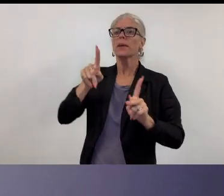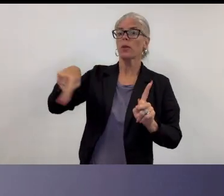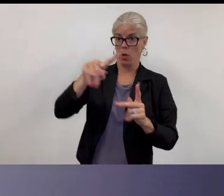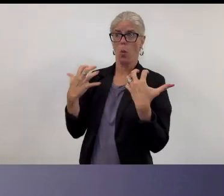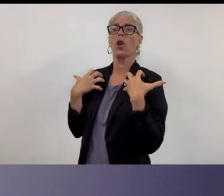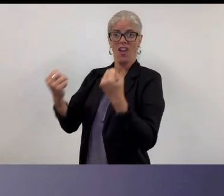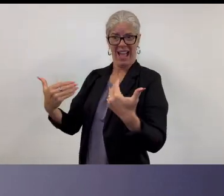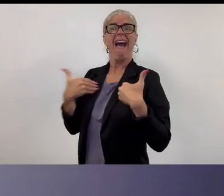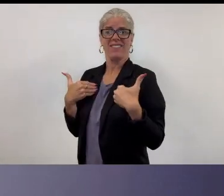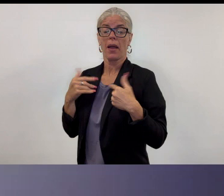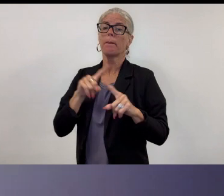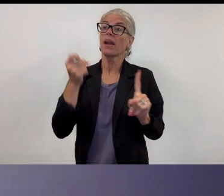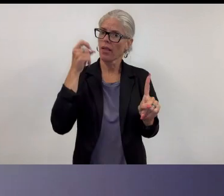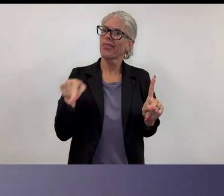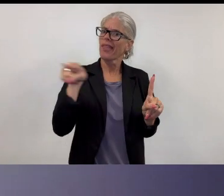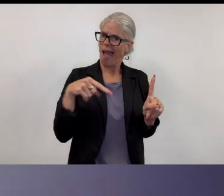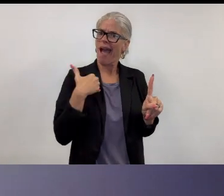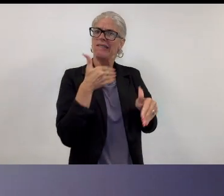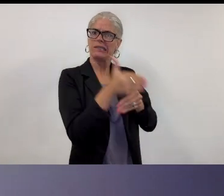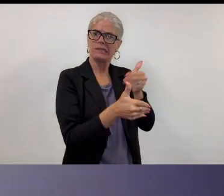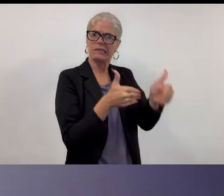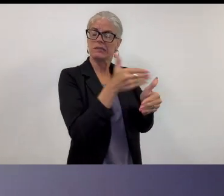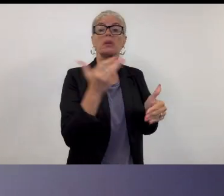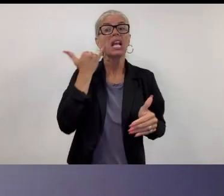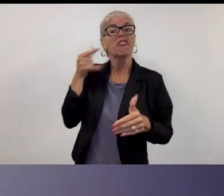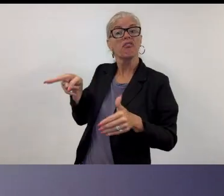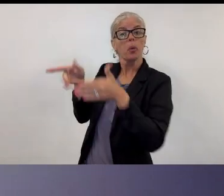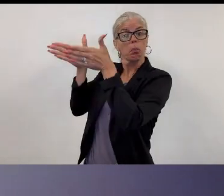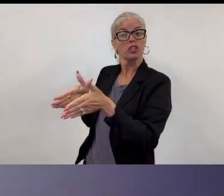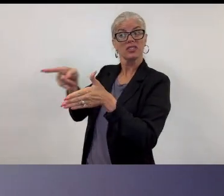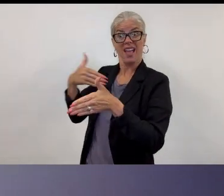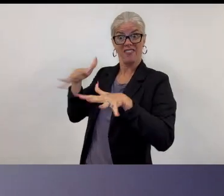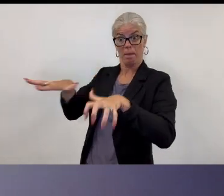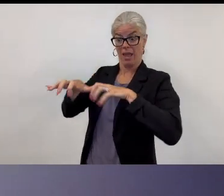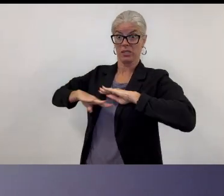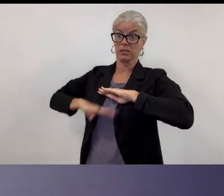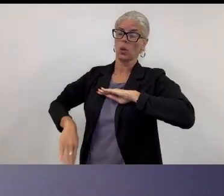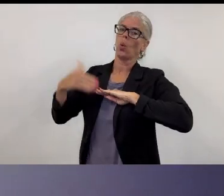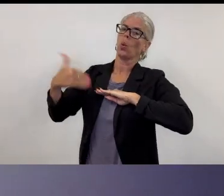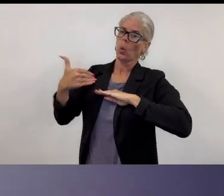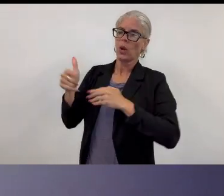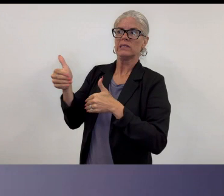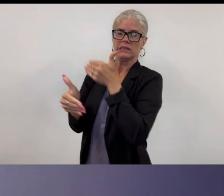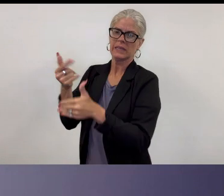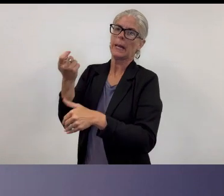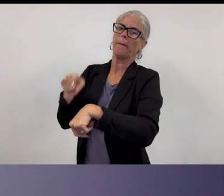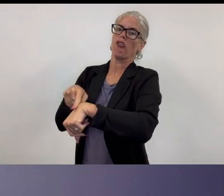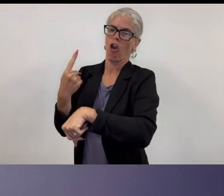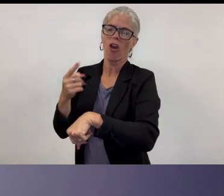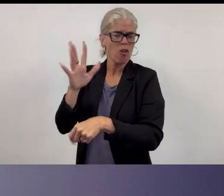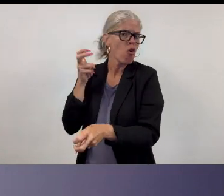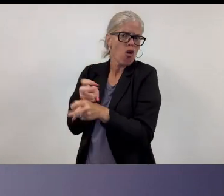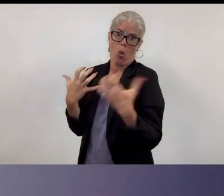takes time. If you have paralysis, it might take a bit longer for you to have recovery, but it can be a difficult